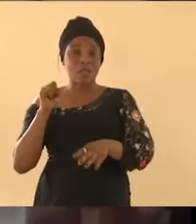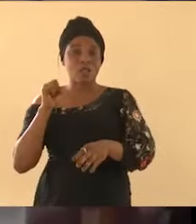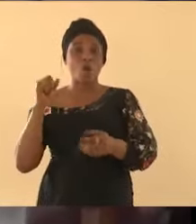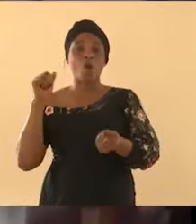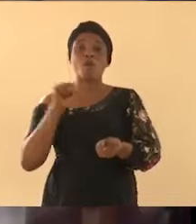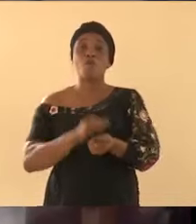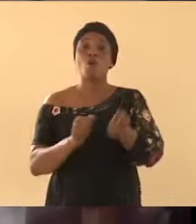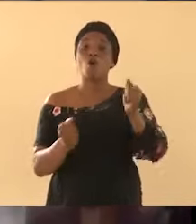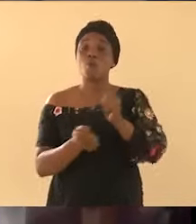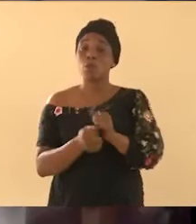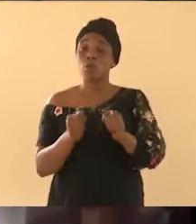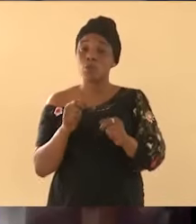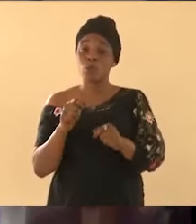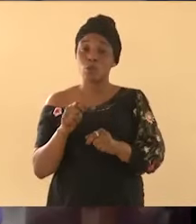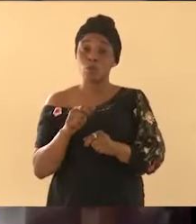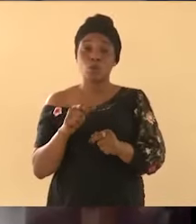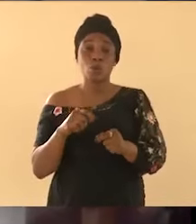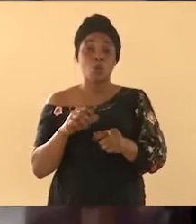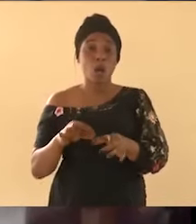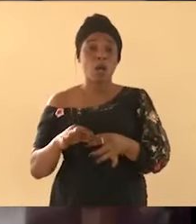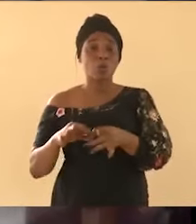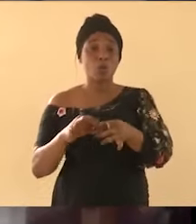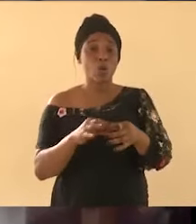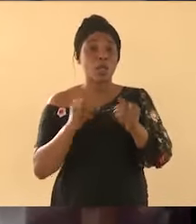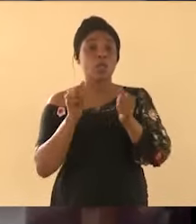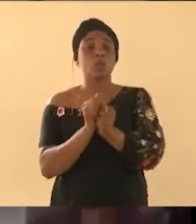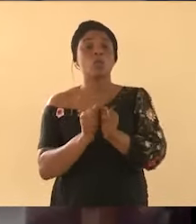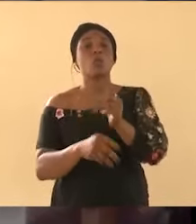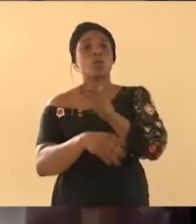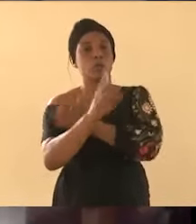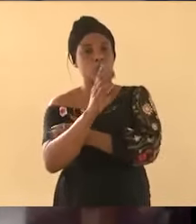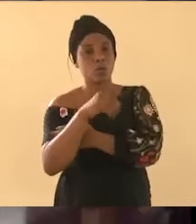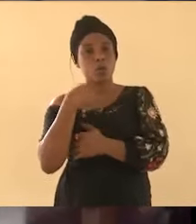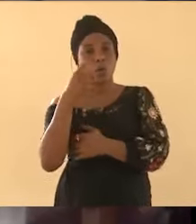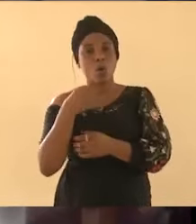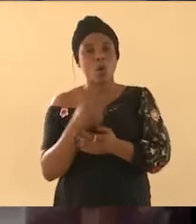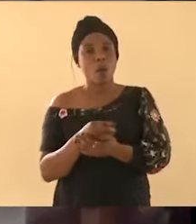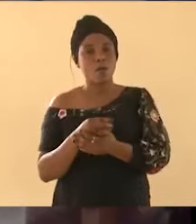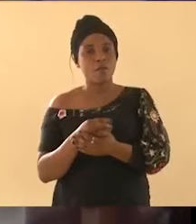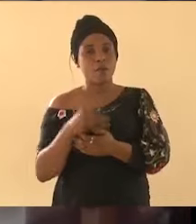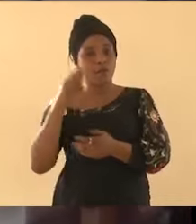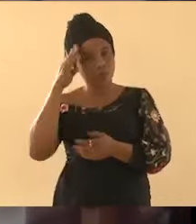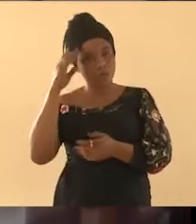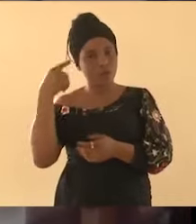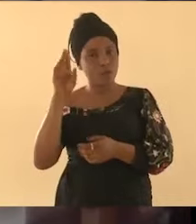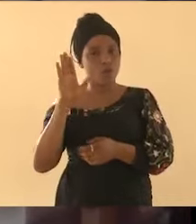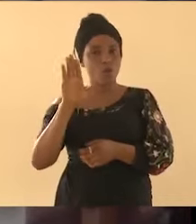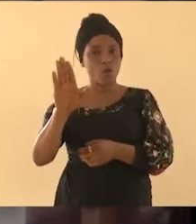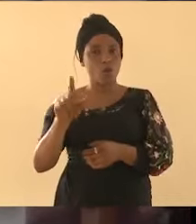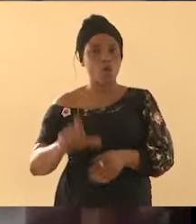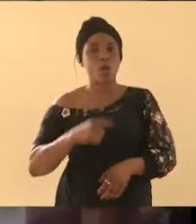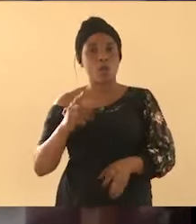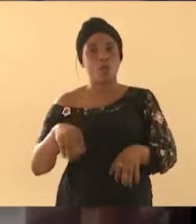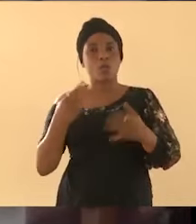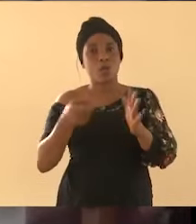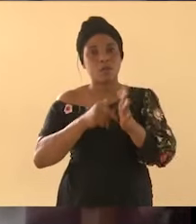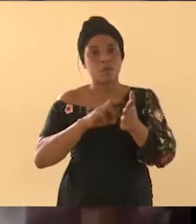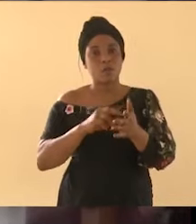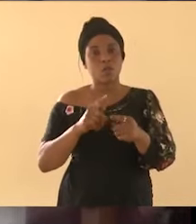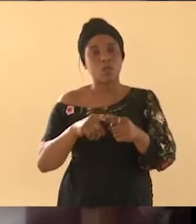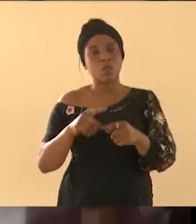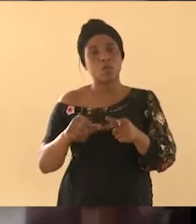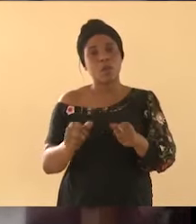At times of adversity, do you know how to connect with God who has a purpose for your life